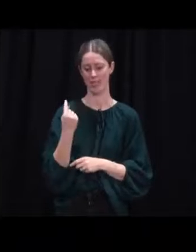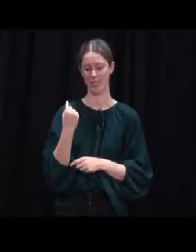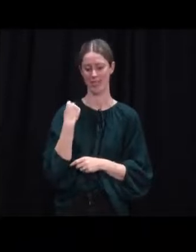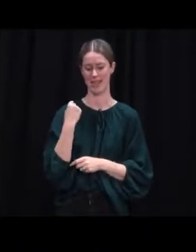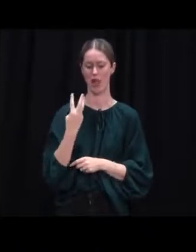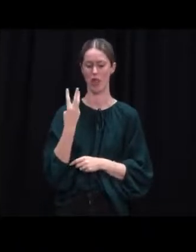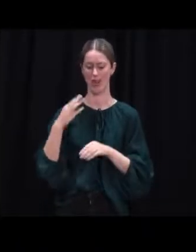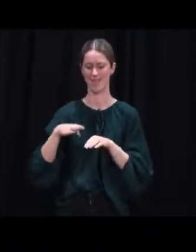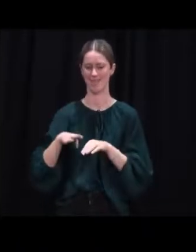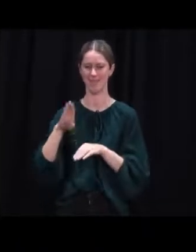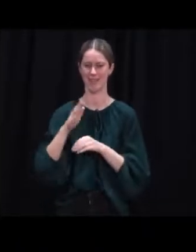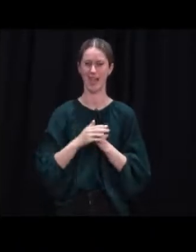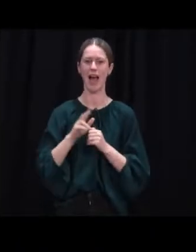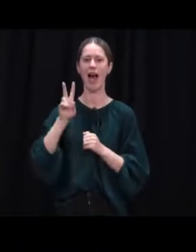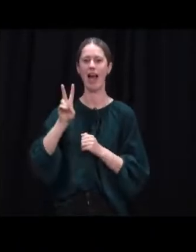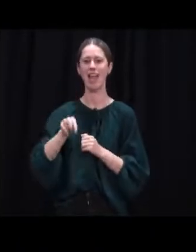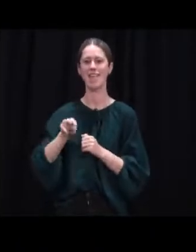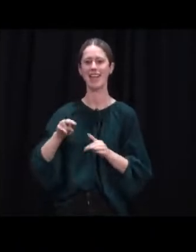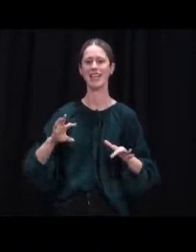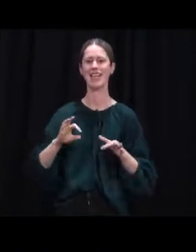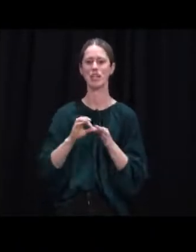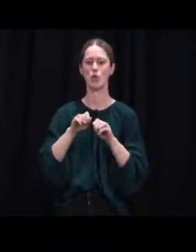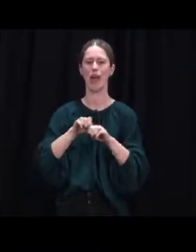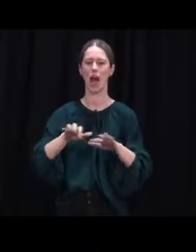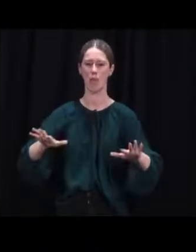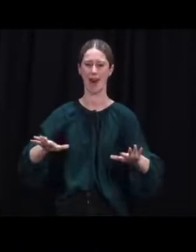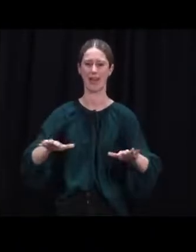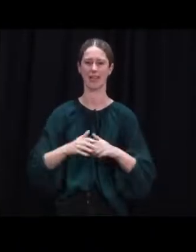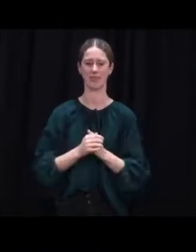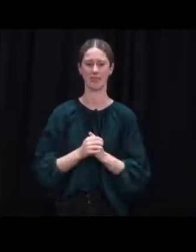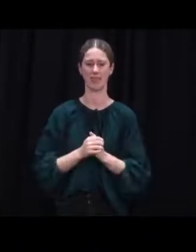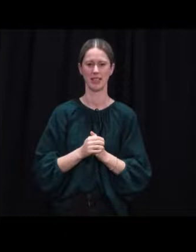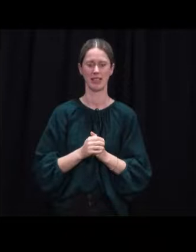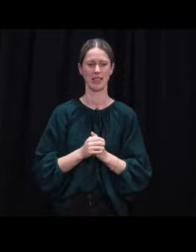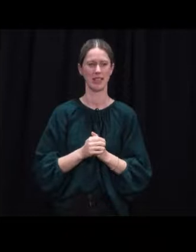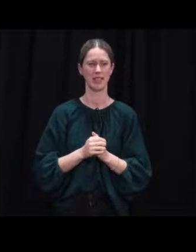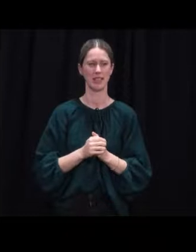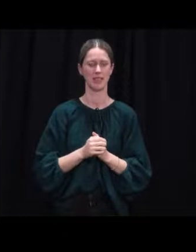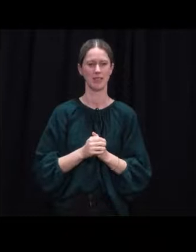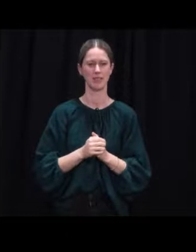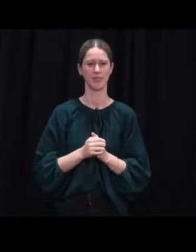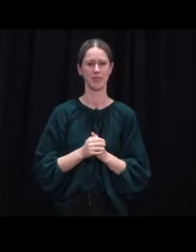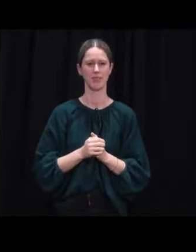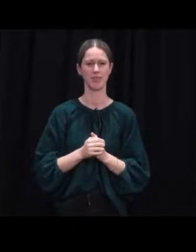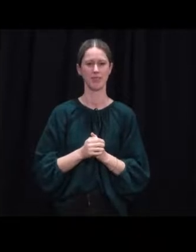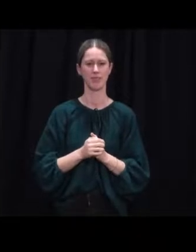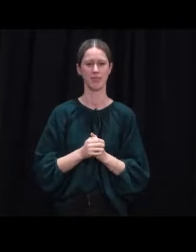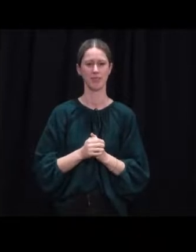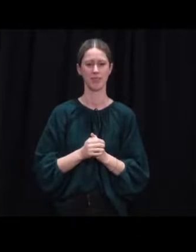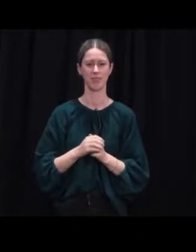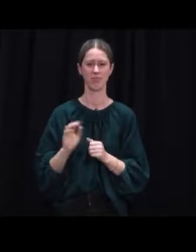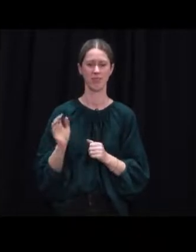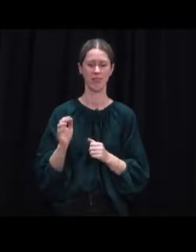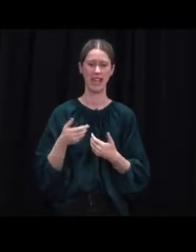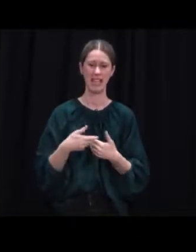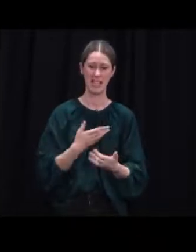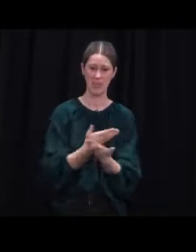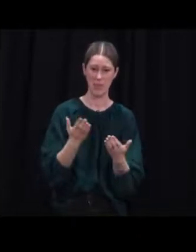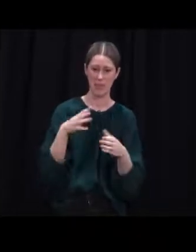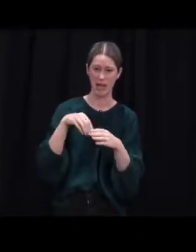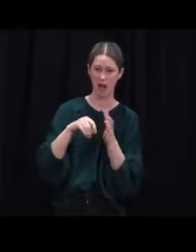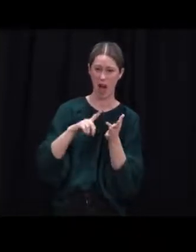currently 12 people in hospital with COVID-19, an increase of 3 since yesterday. 11 of these are associated with the current